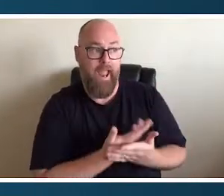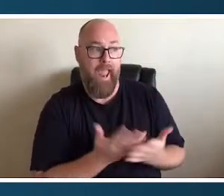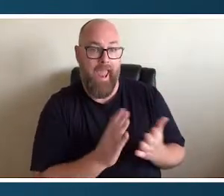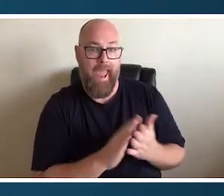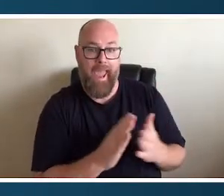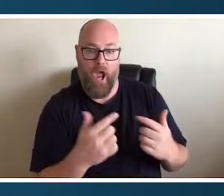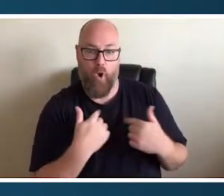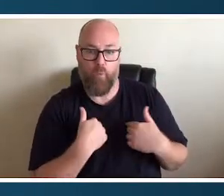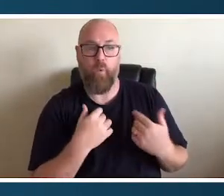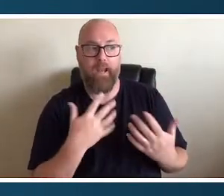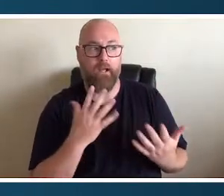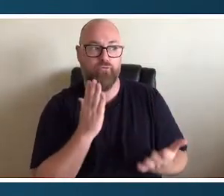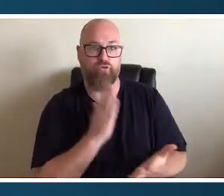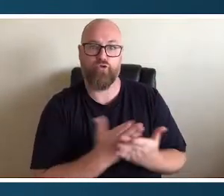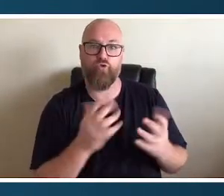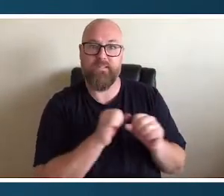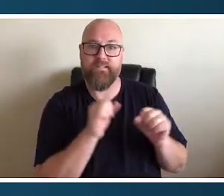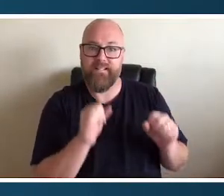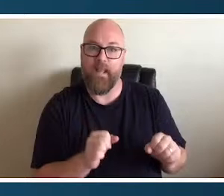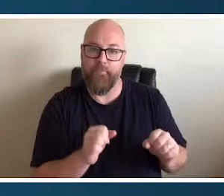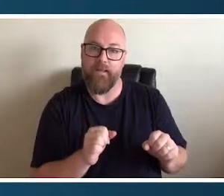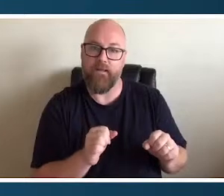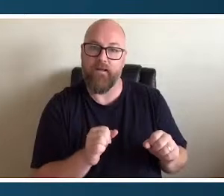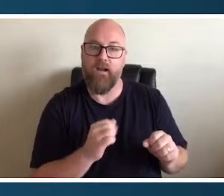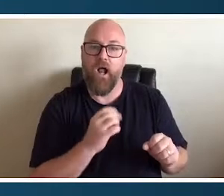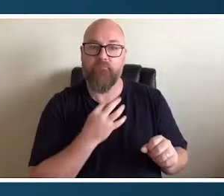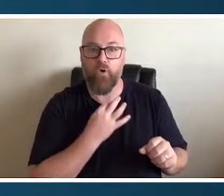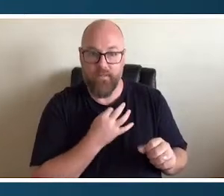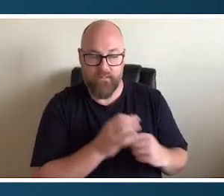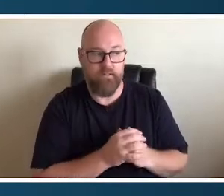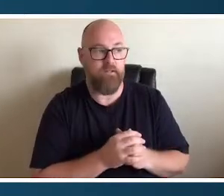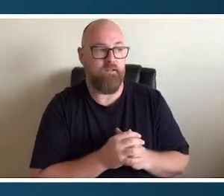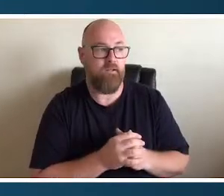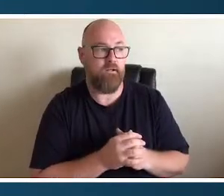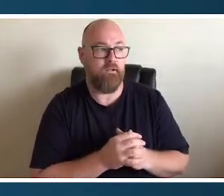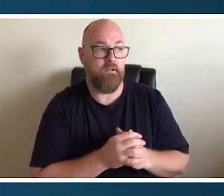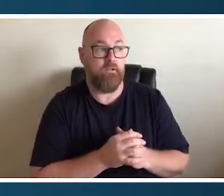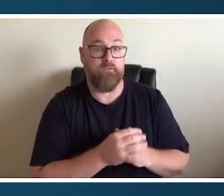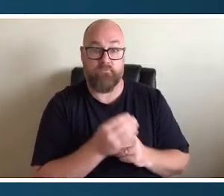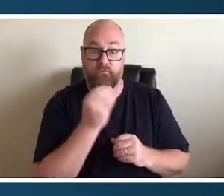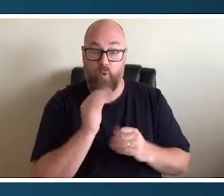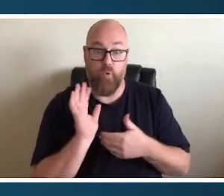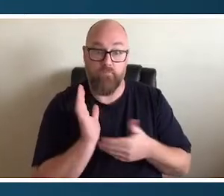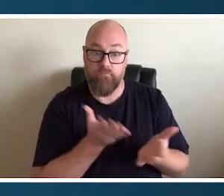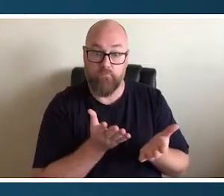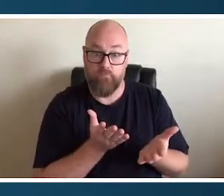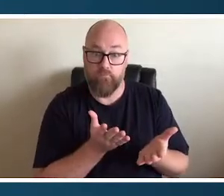vulnerabilities. Several supply chains came to a halt due to a lack of manufacturing